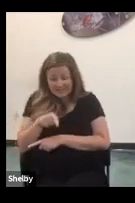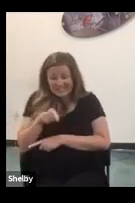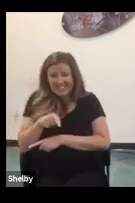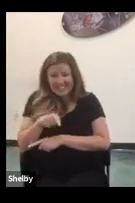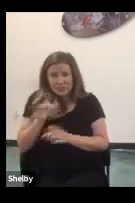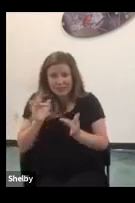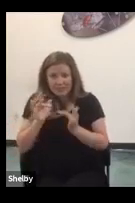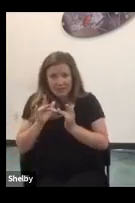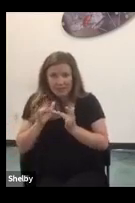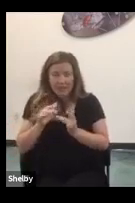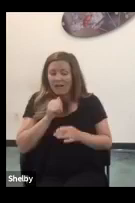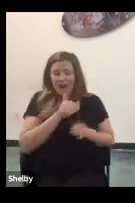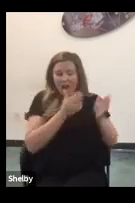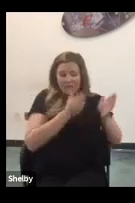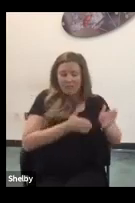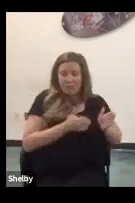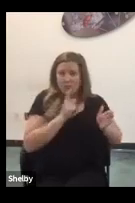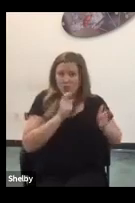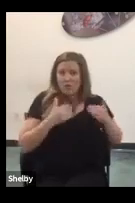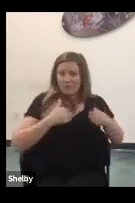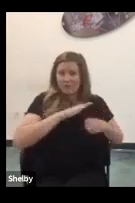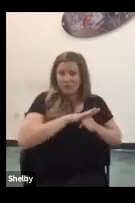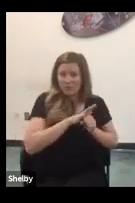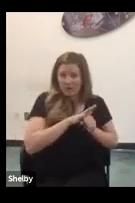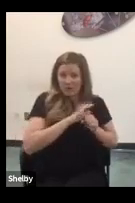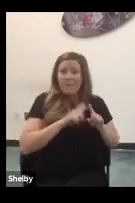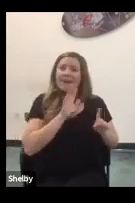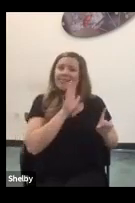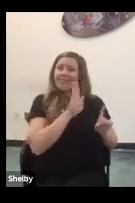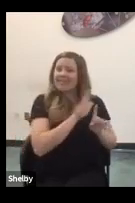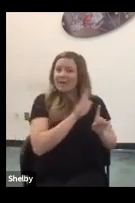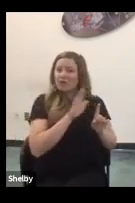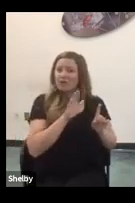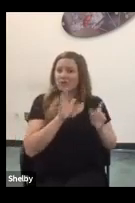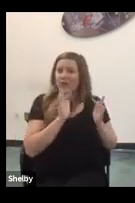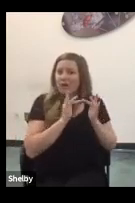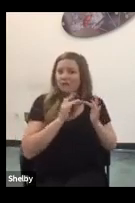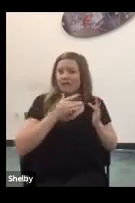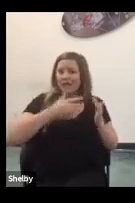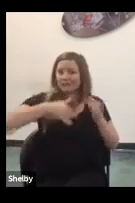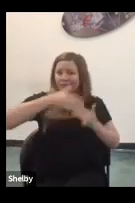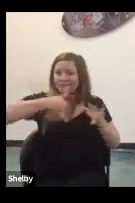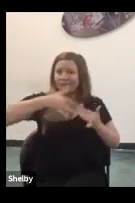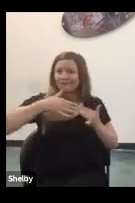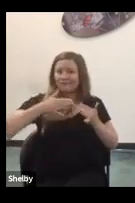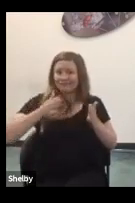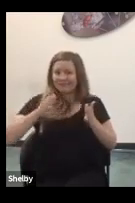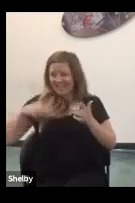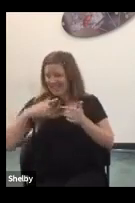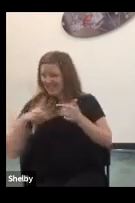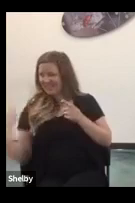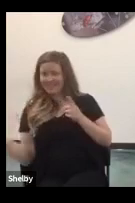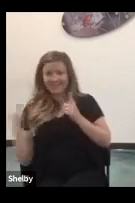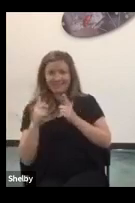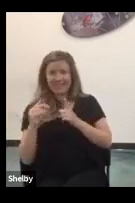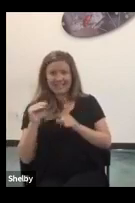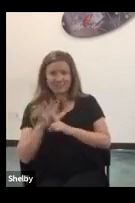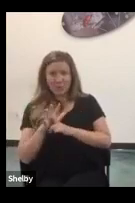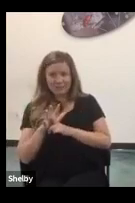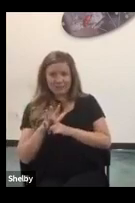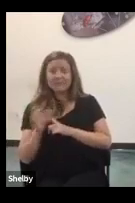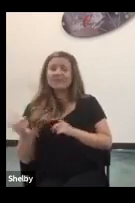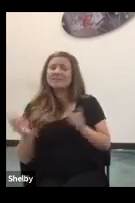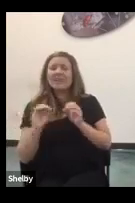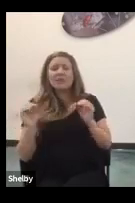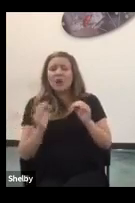contact category. And these people do not have extra risk, any increased risk,